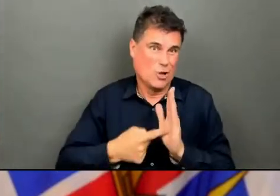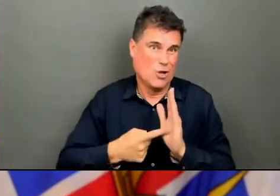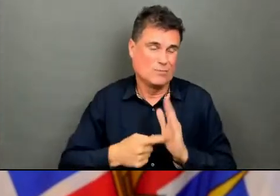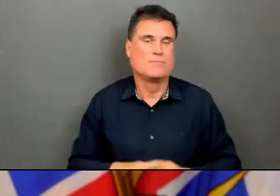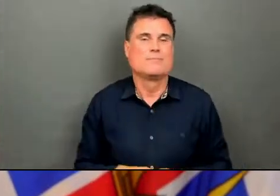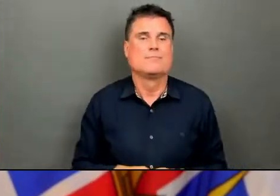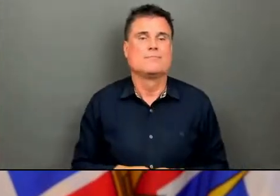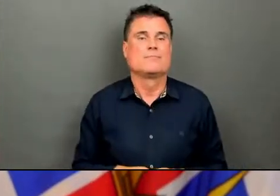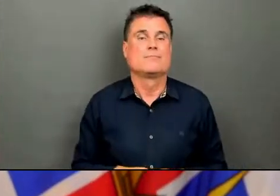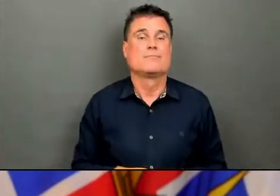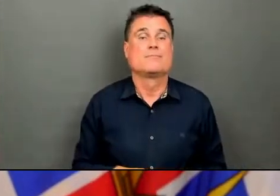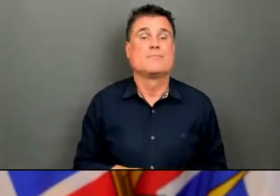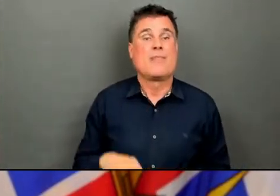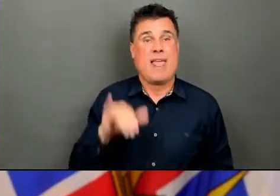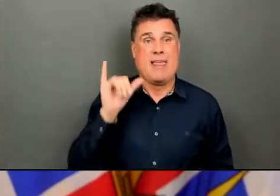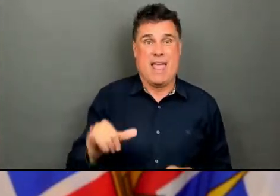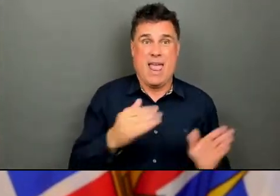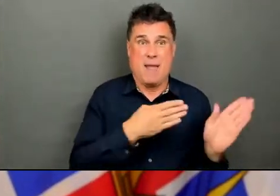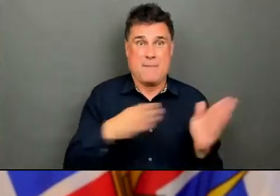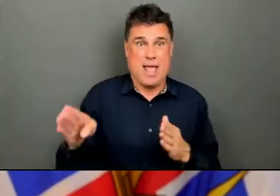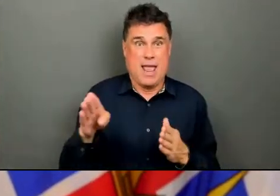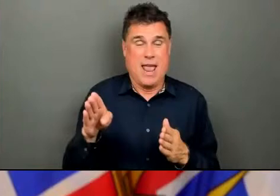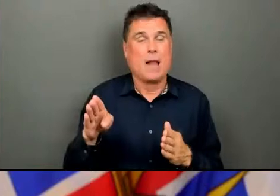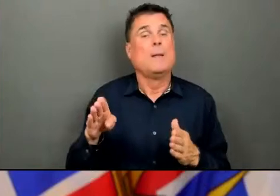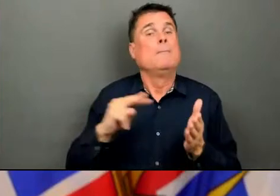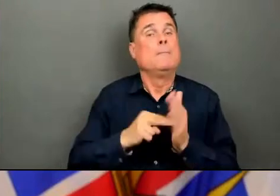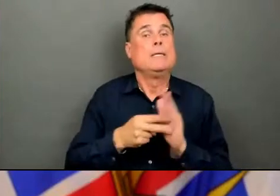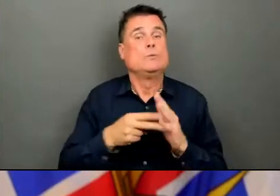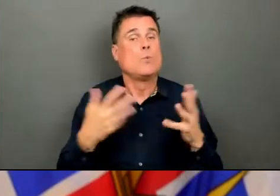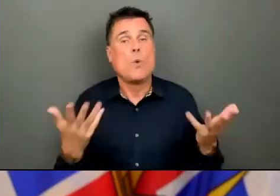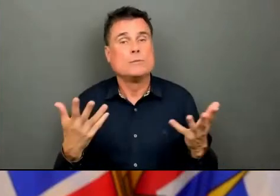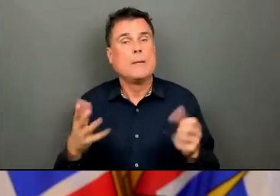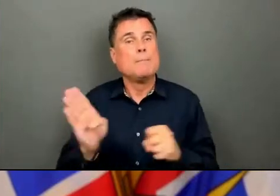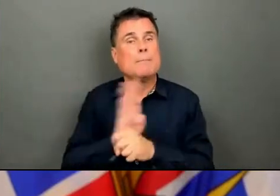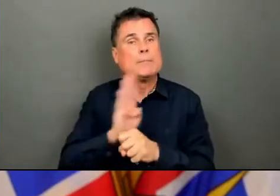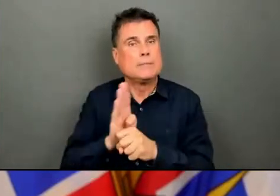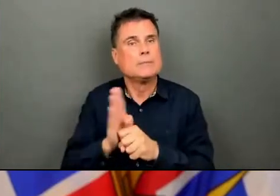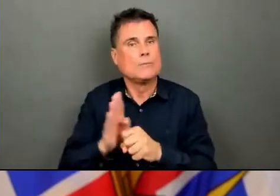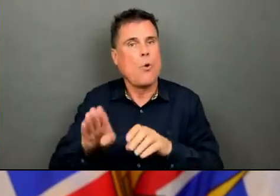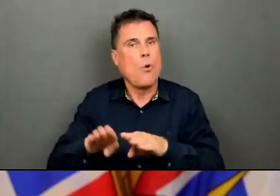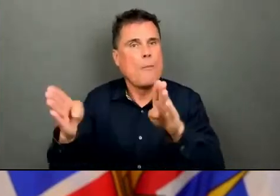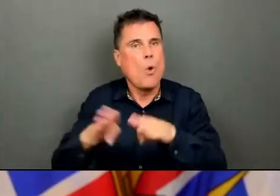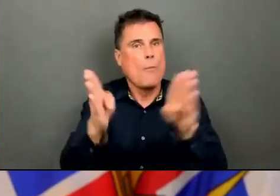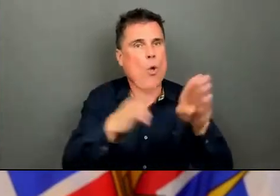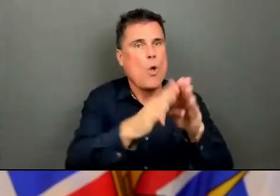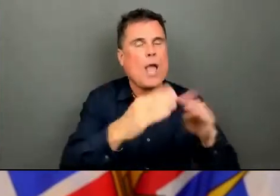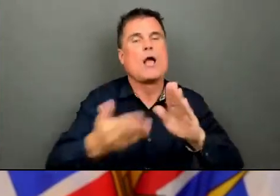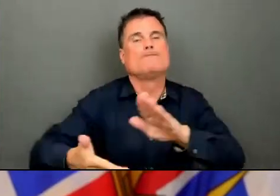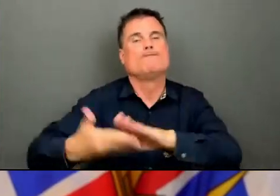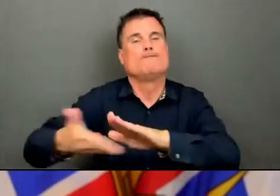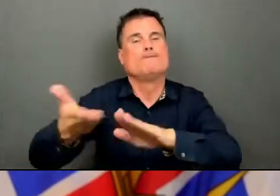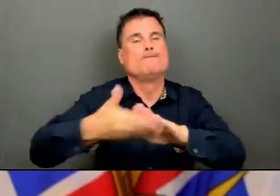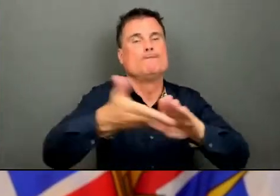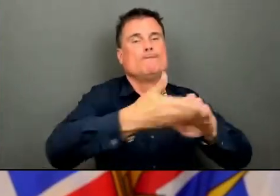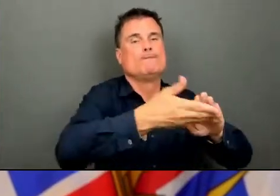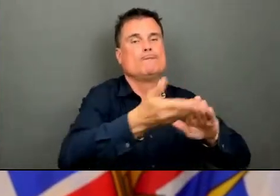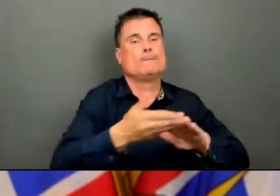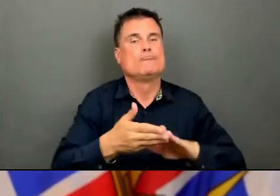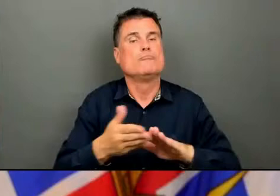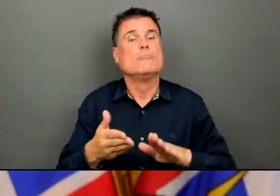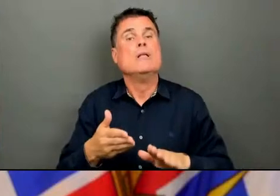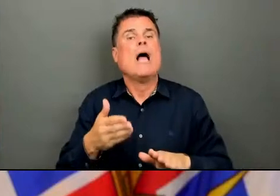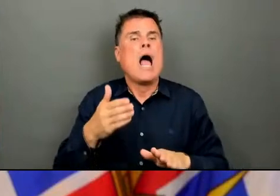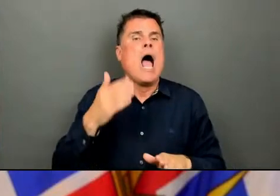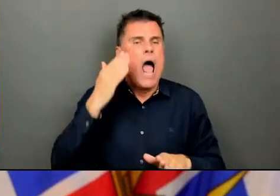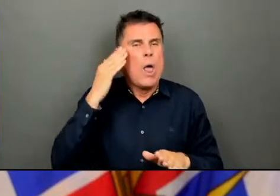basis that have allowed us to keep many businesses functioning, even at reduced capacity, over the last two waves of this virus